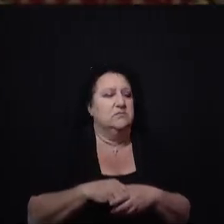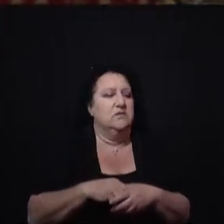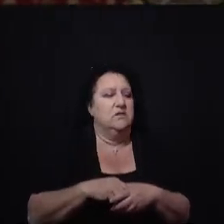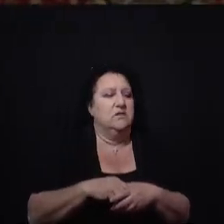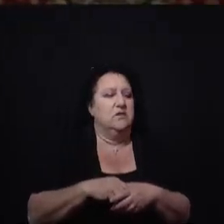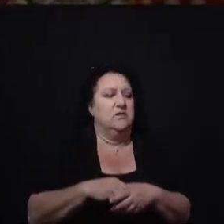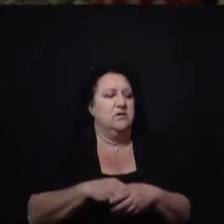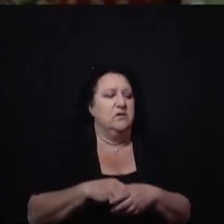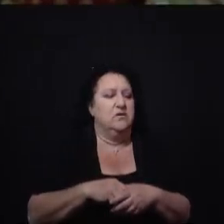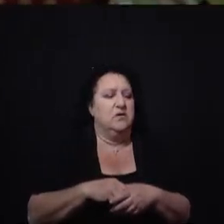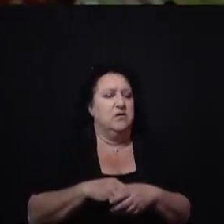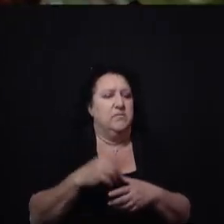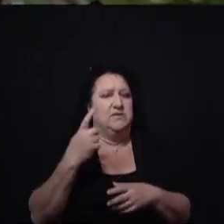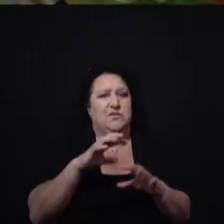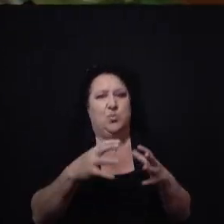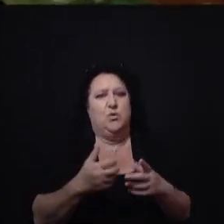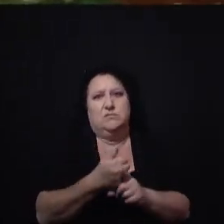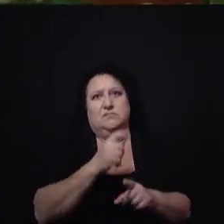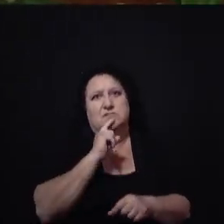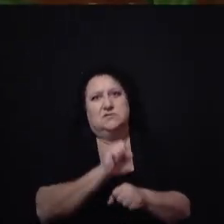God because what doesn't happen in the church.